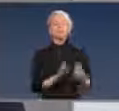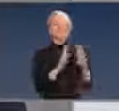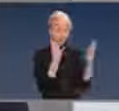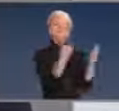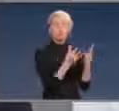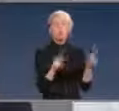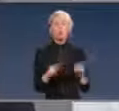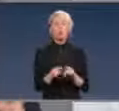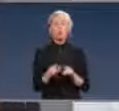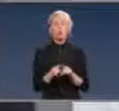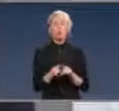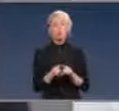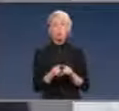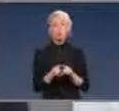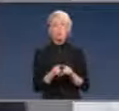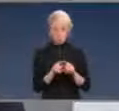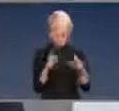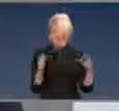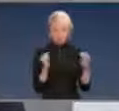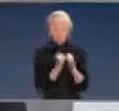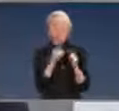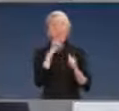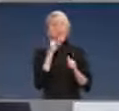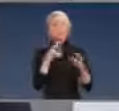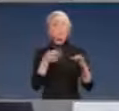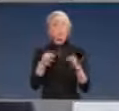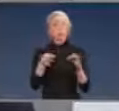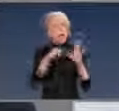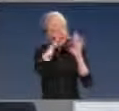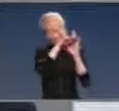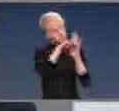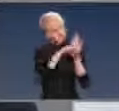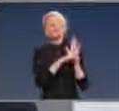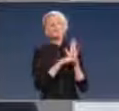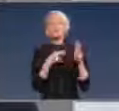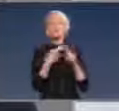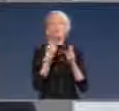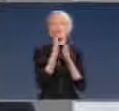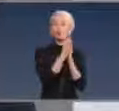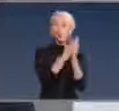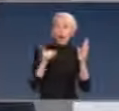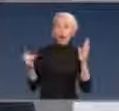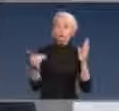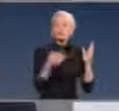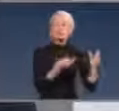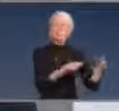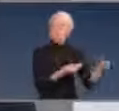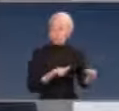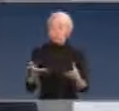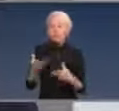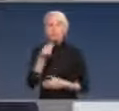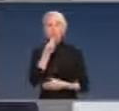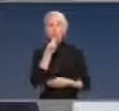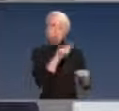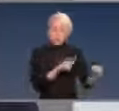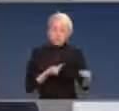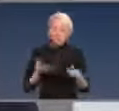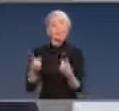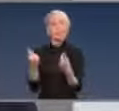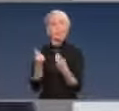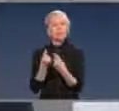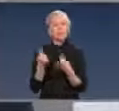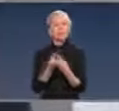the movement of large freight across borders and the protocols that are needed for the drivers and how they act and